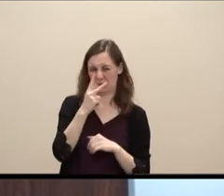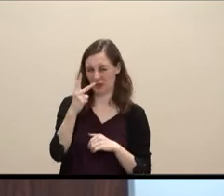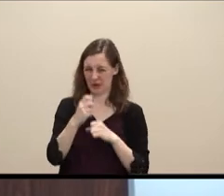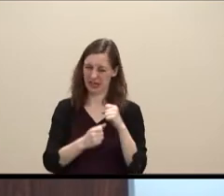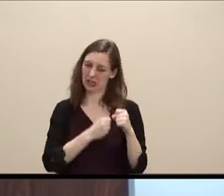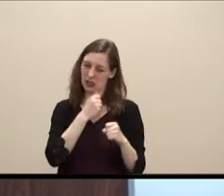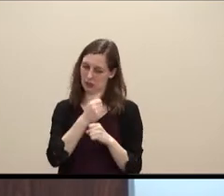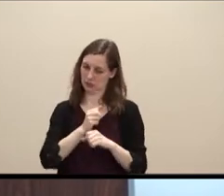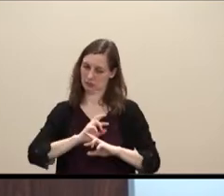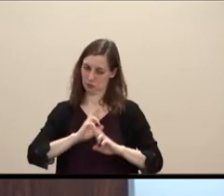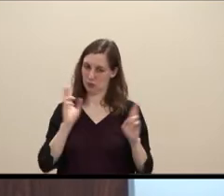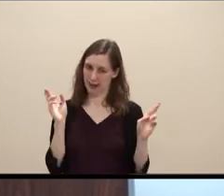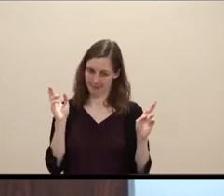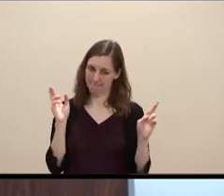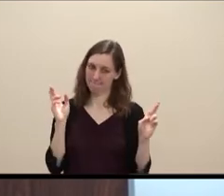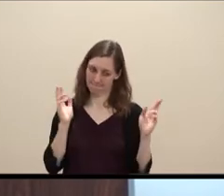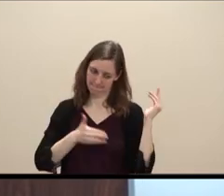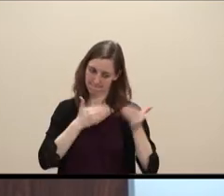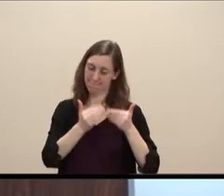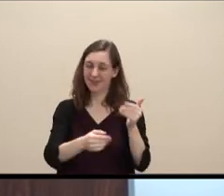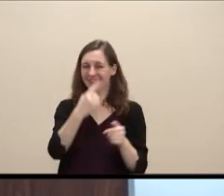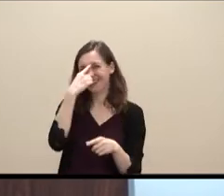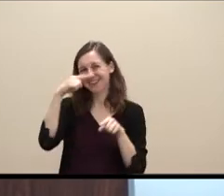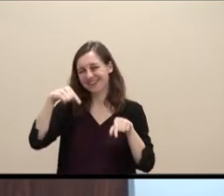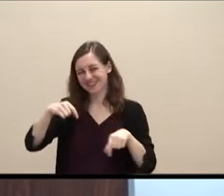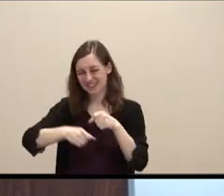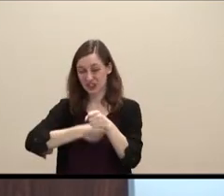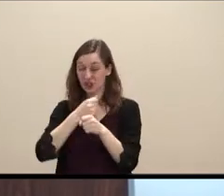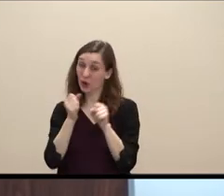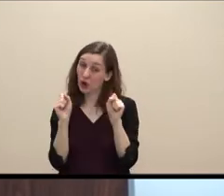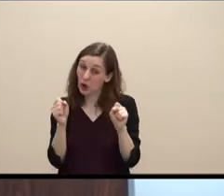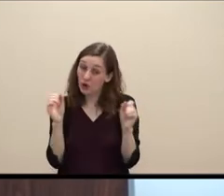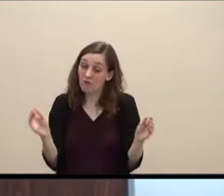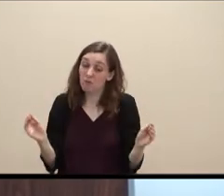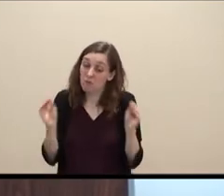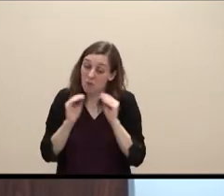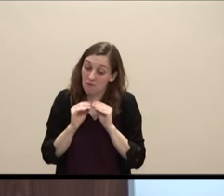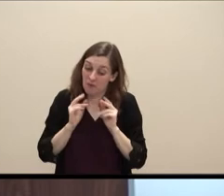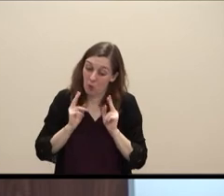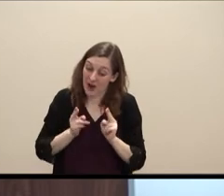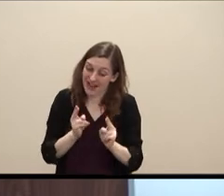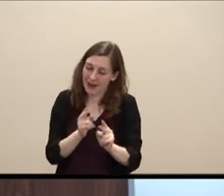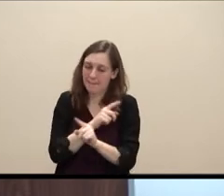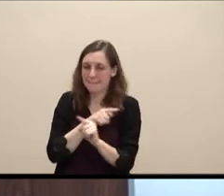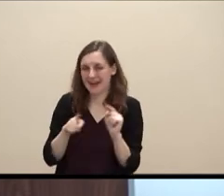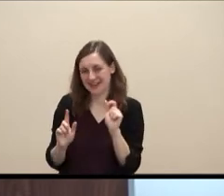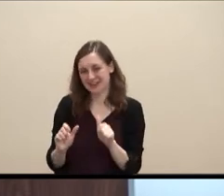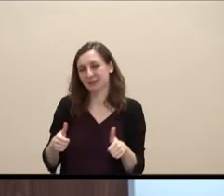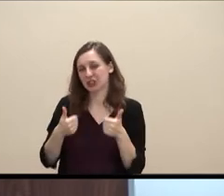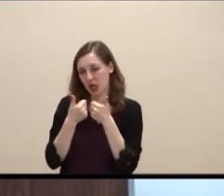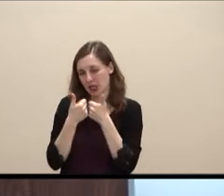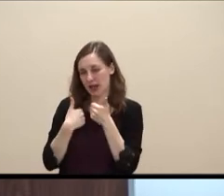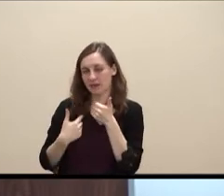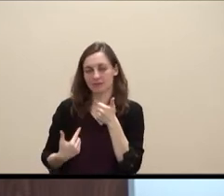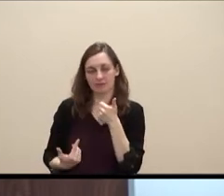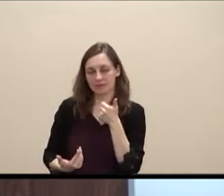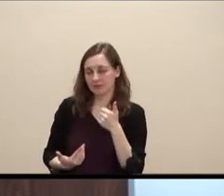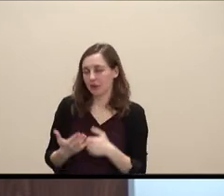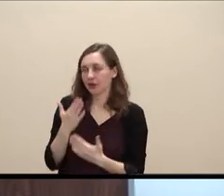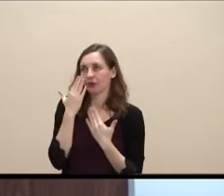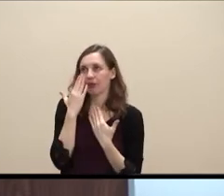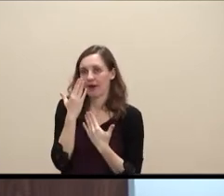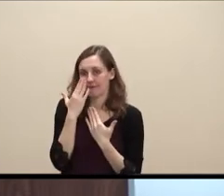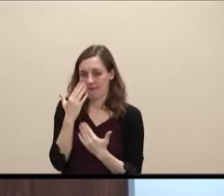up. And this year, I think we could have moved a little faster, but, you know, it's been really challenging, and I'm just grateful that I